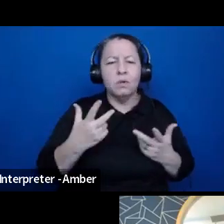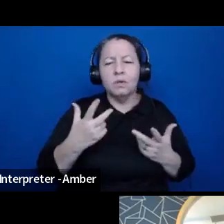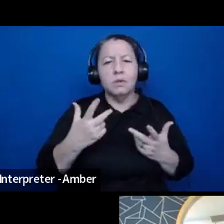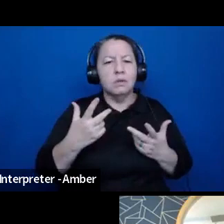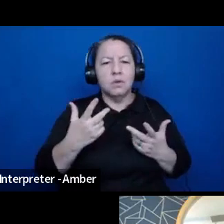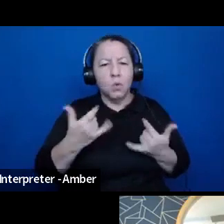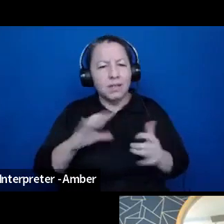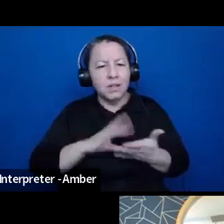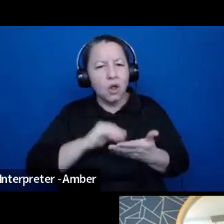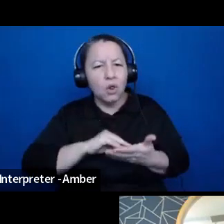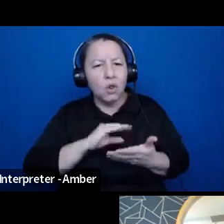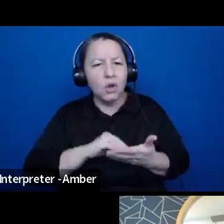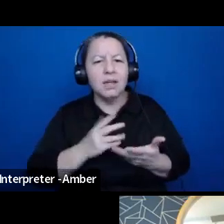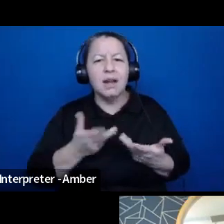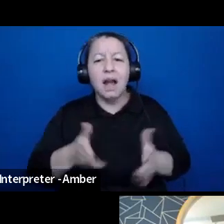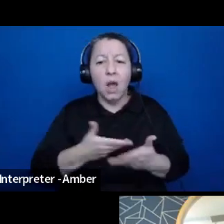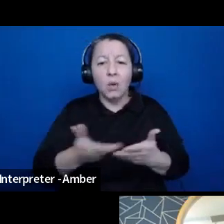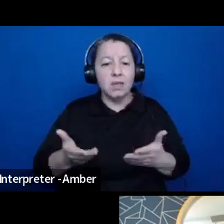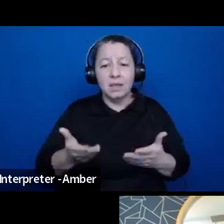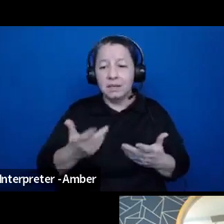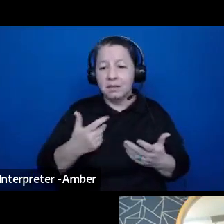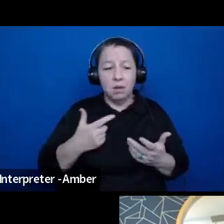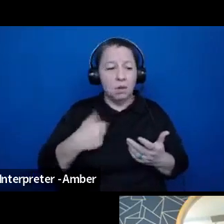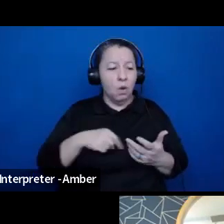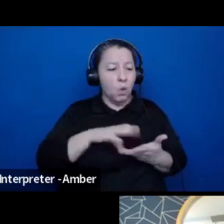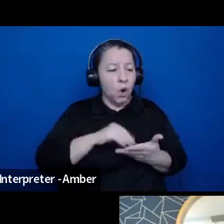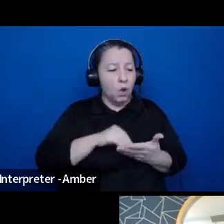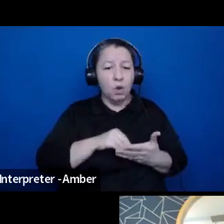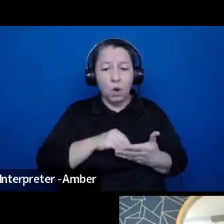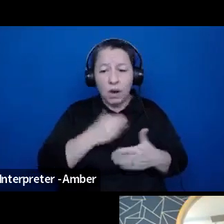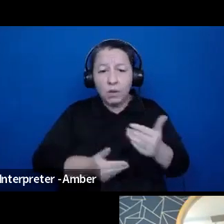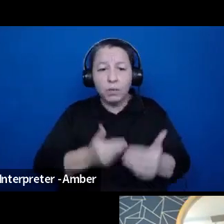little things that we learn along the way as we go. And